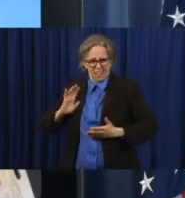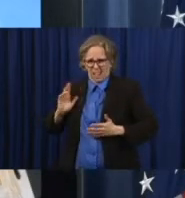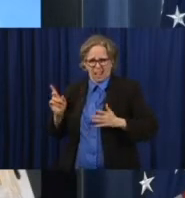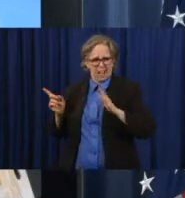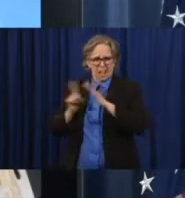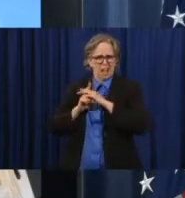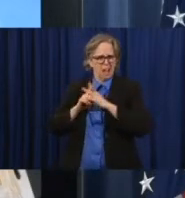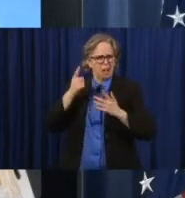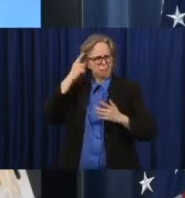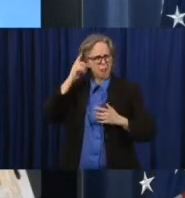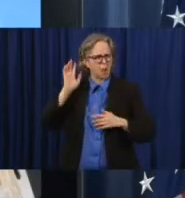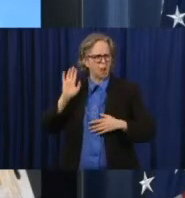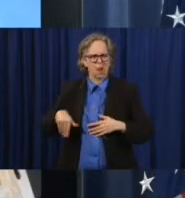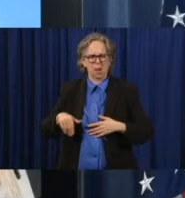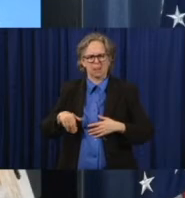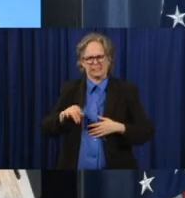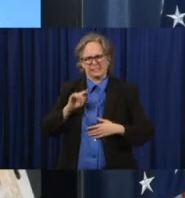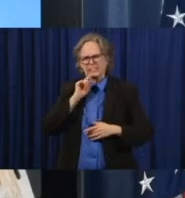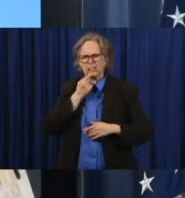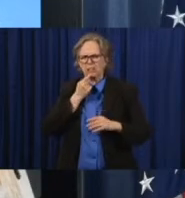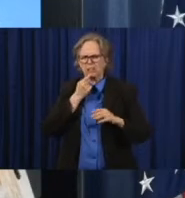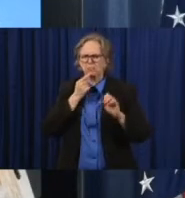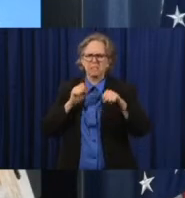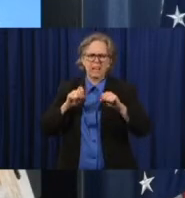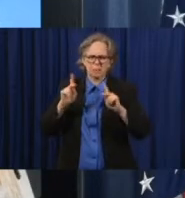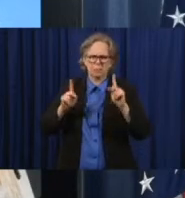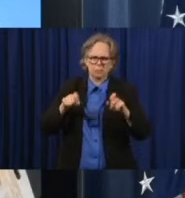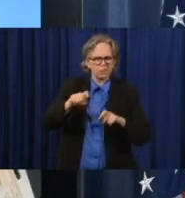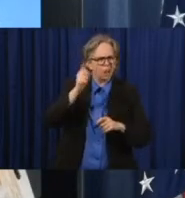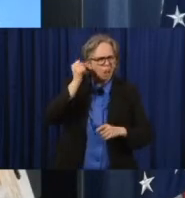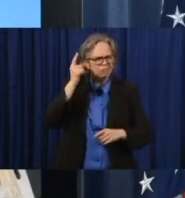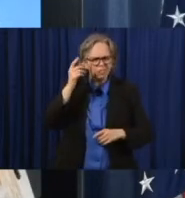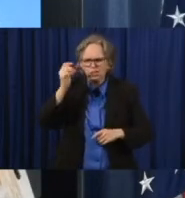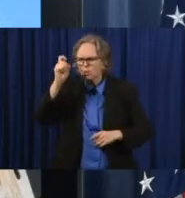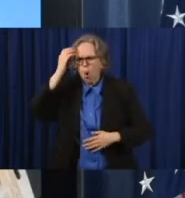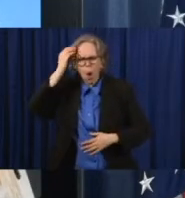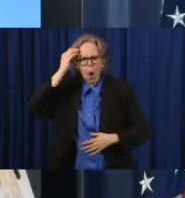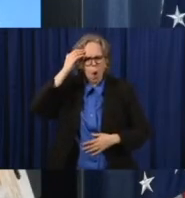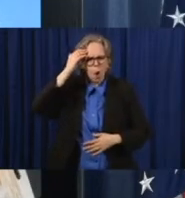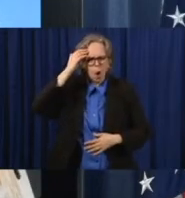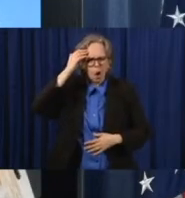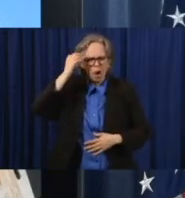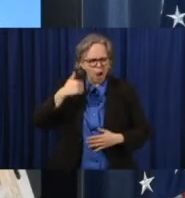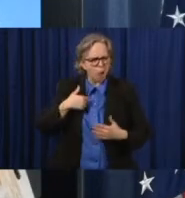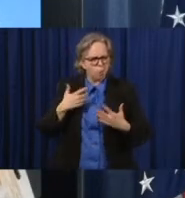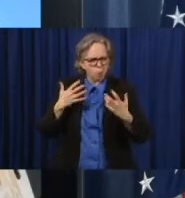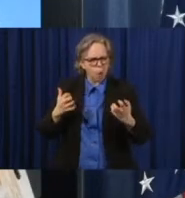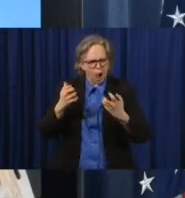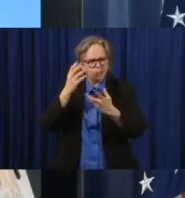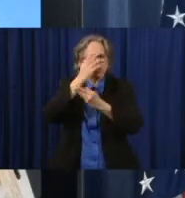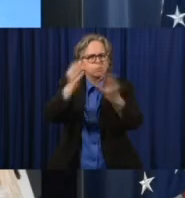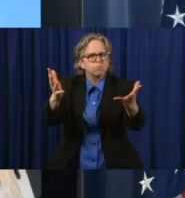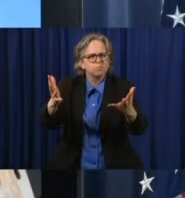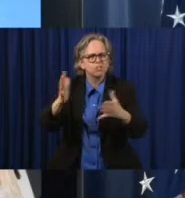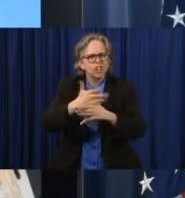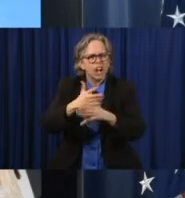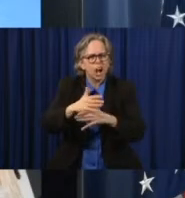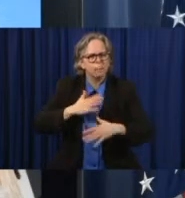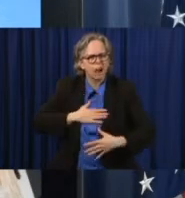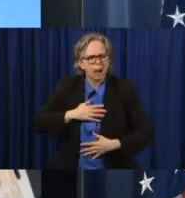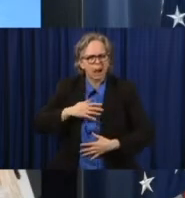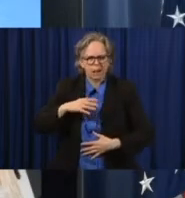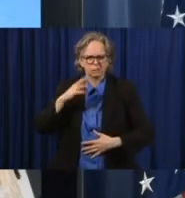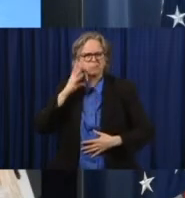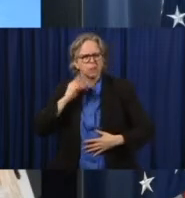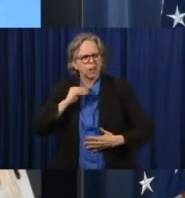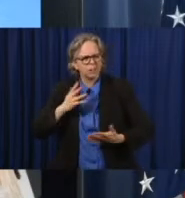serious thing and people need to know it. And I want to be able to be a voice and tell people,